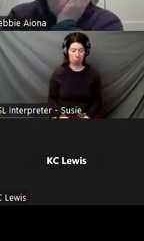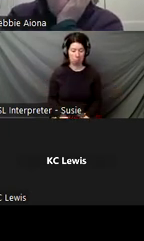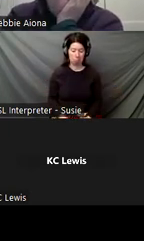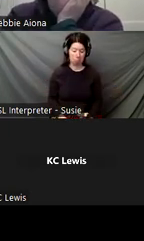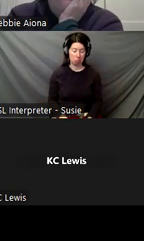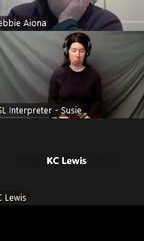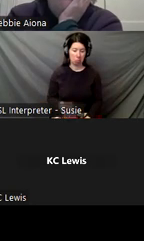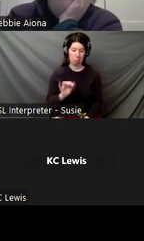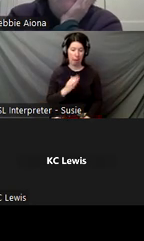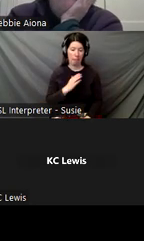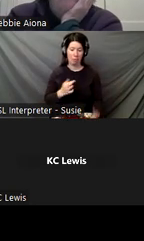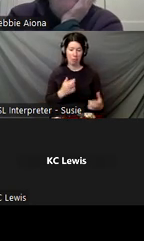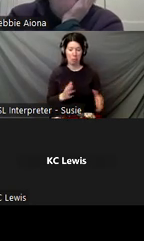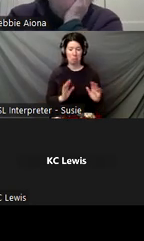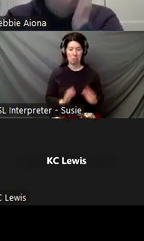yeah, that's my recommendation.